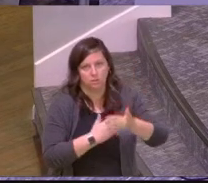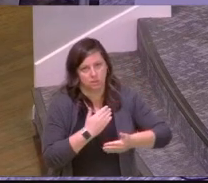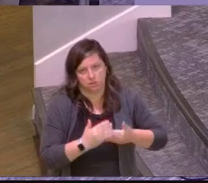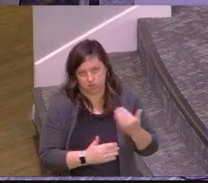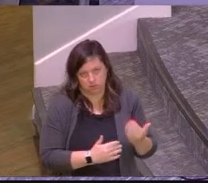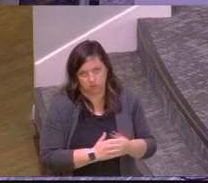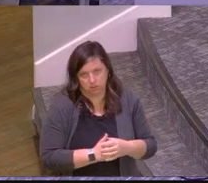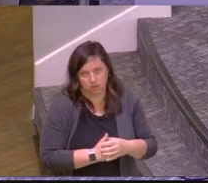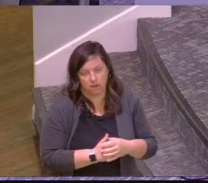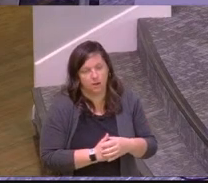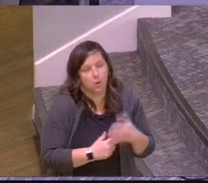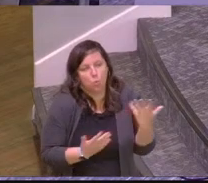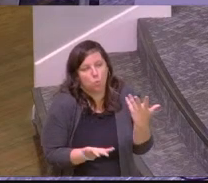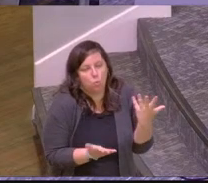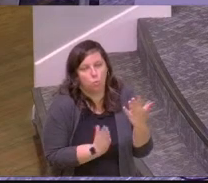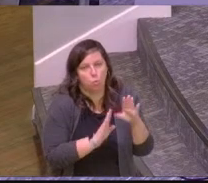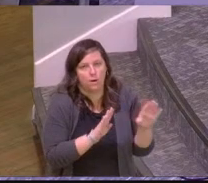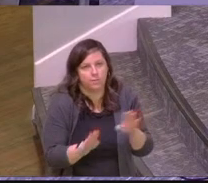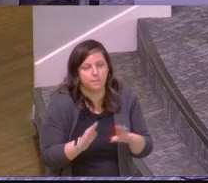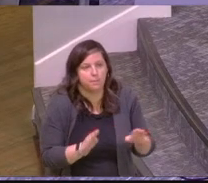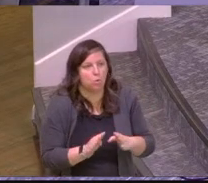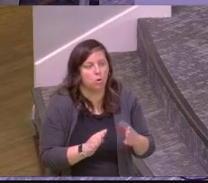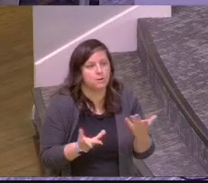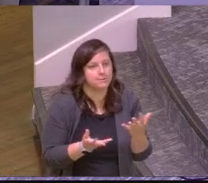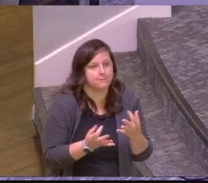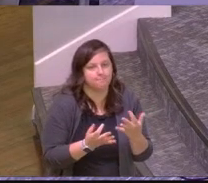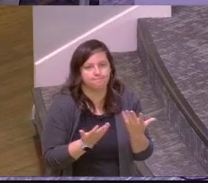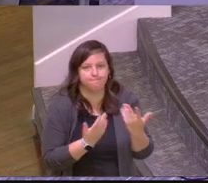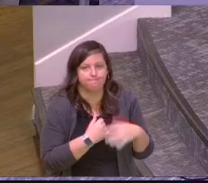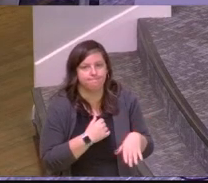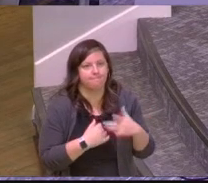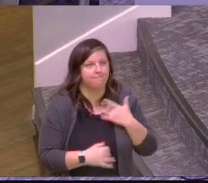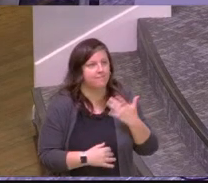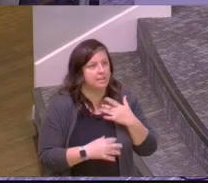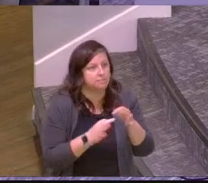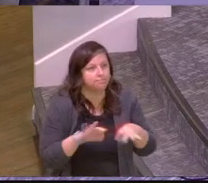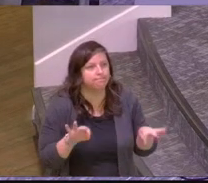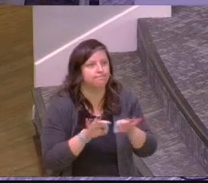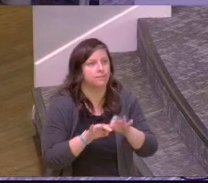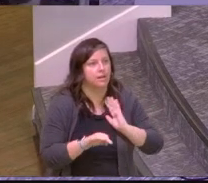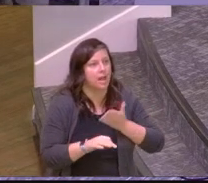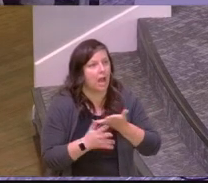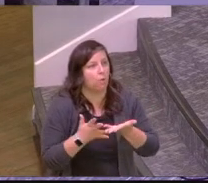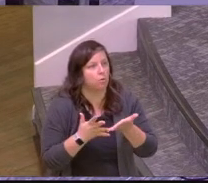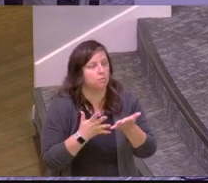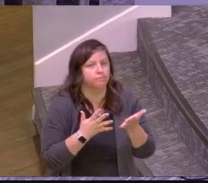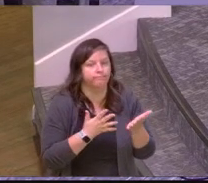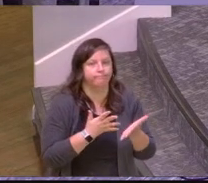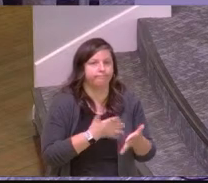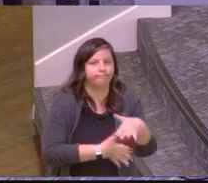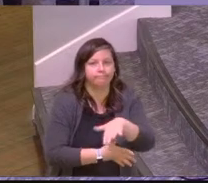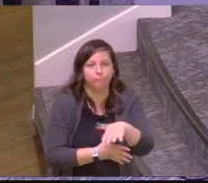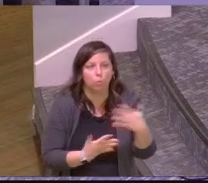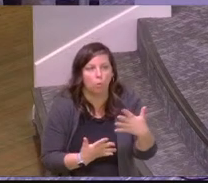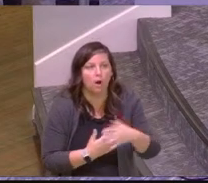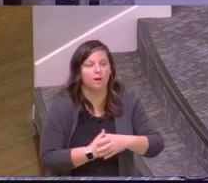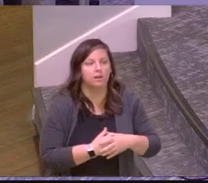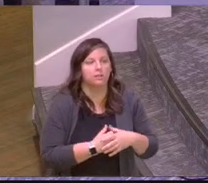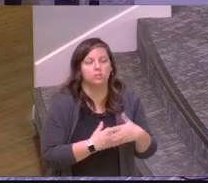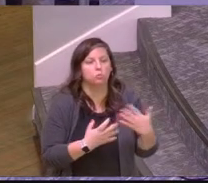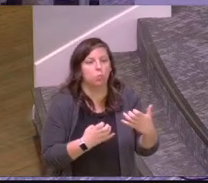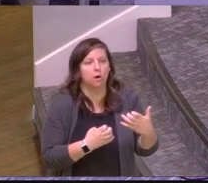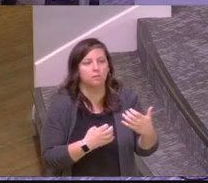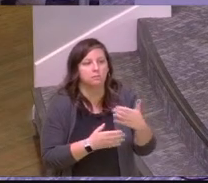board values, what our priorities are, just to give us some idea into the thoughts of the board,